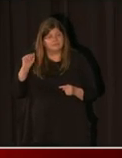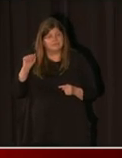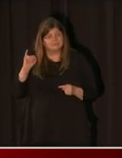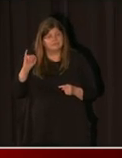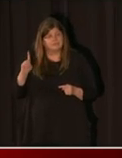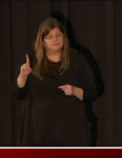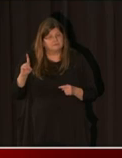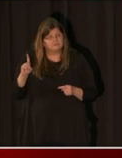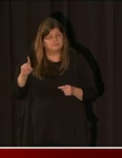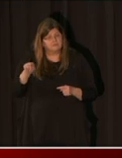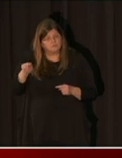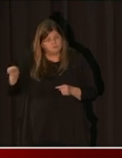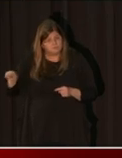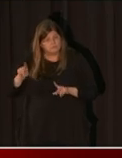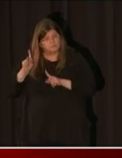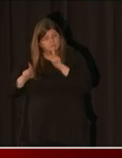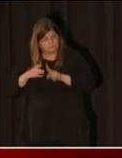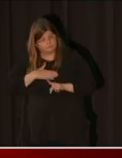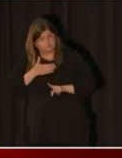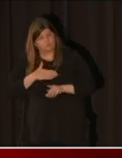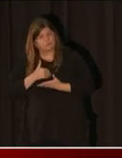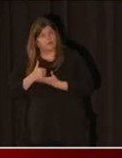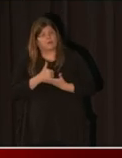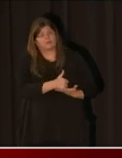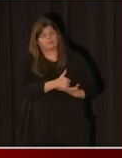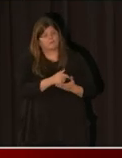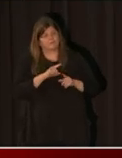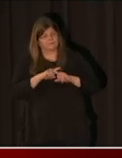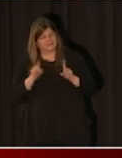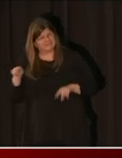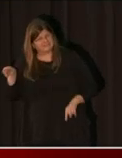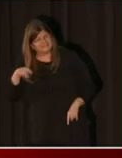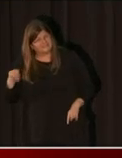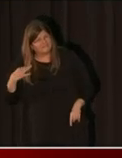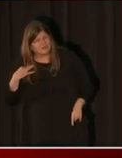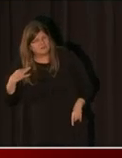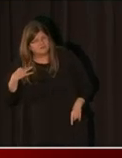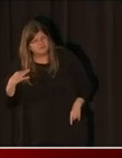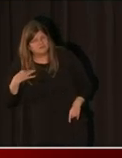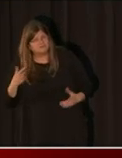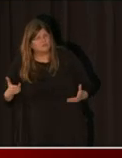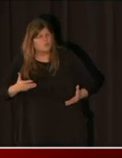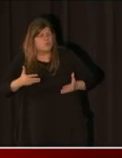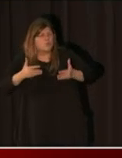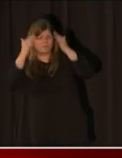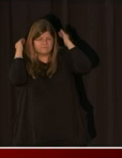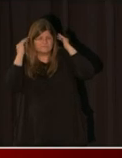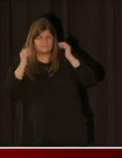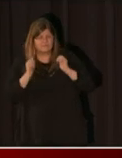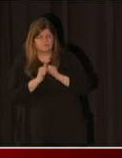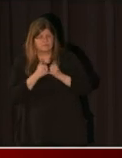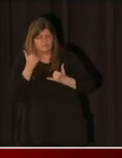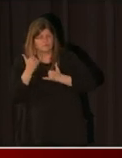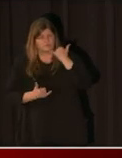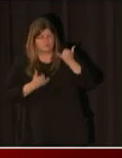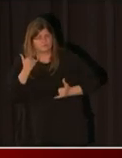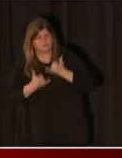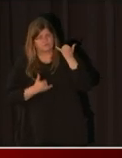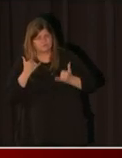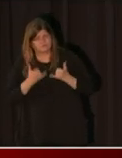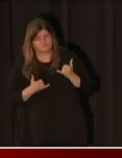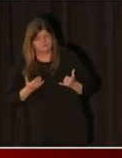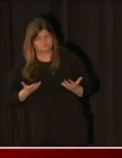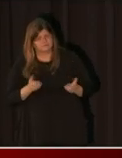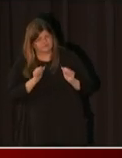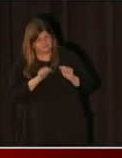the city out, but they're volunteers. They've been inundated with additional calls and requests. So could you explain why